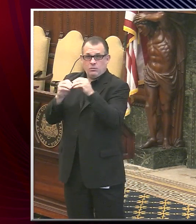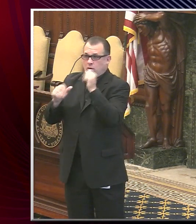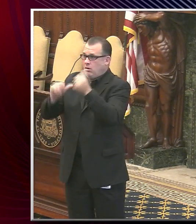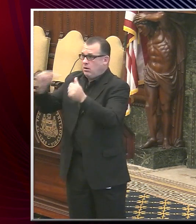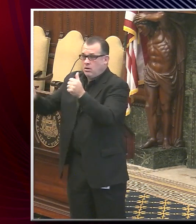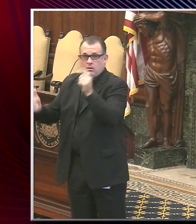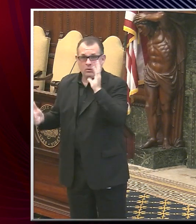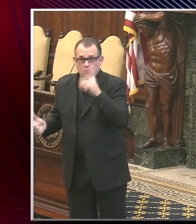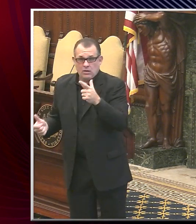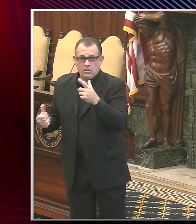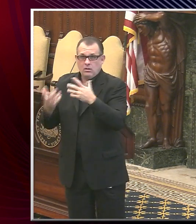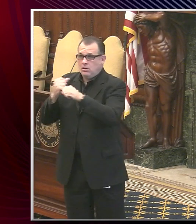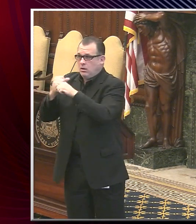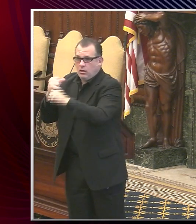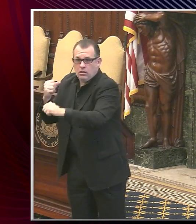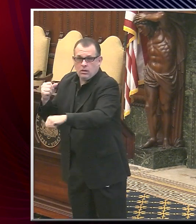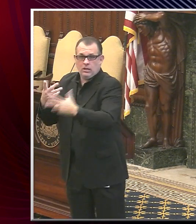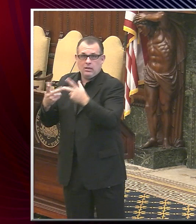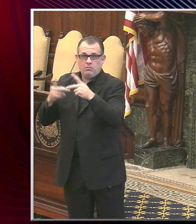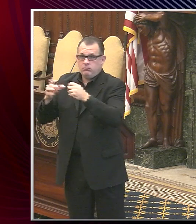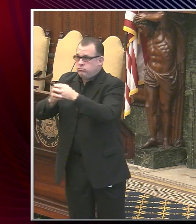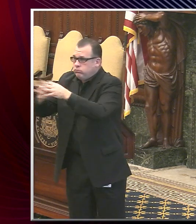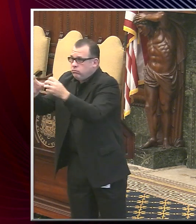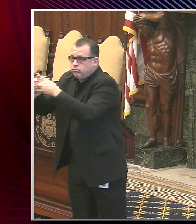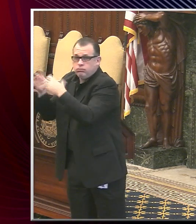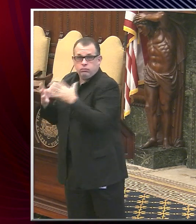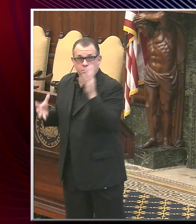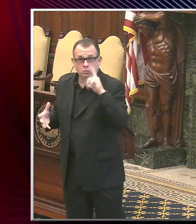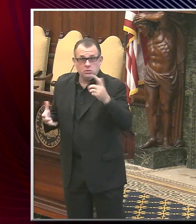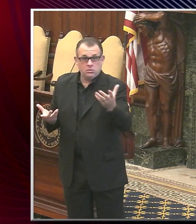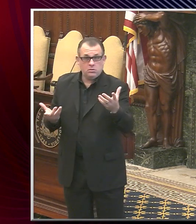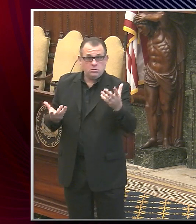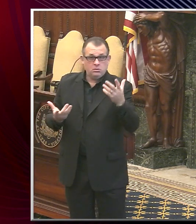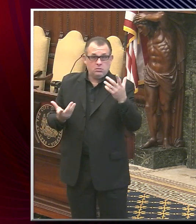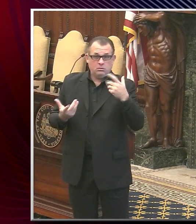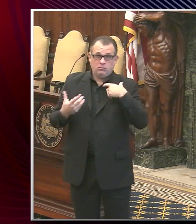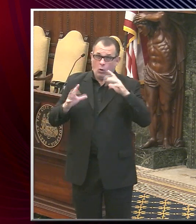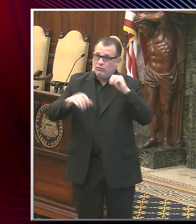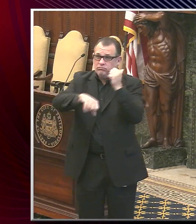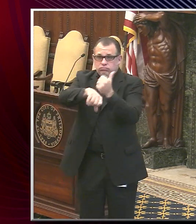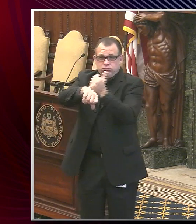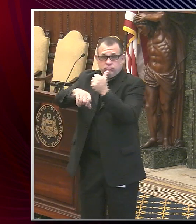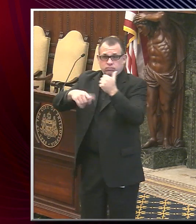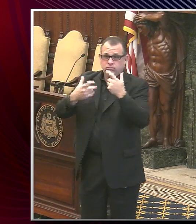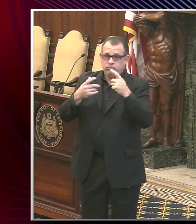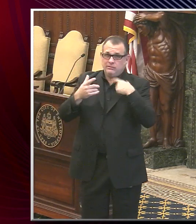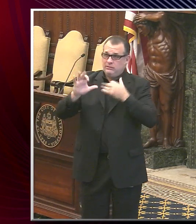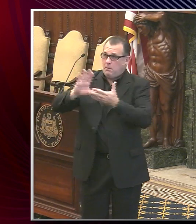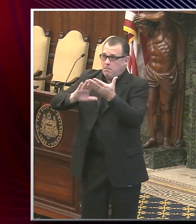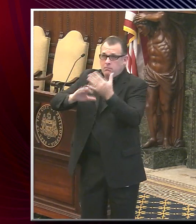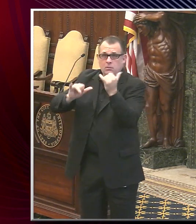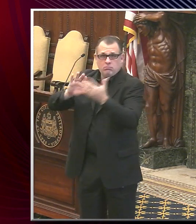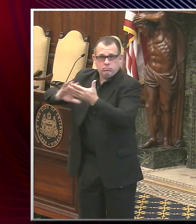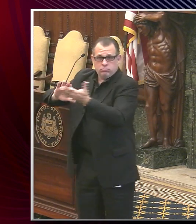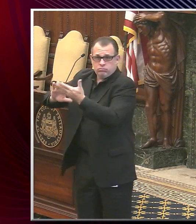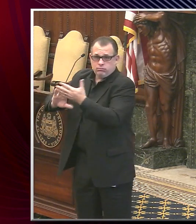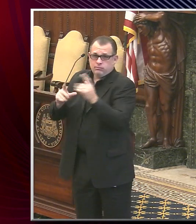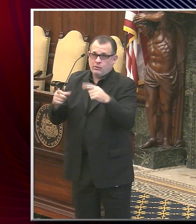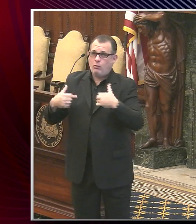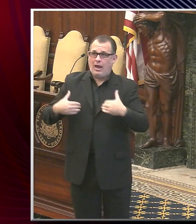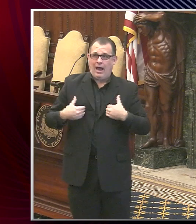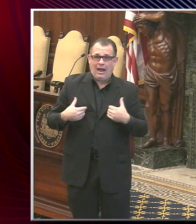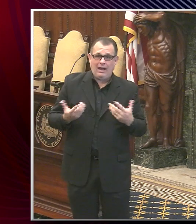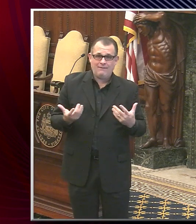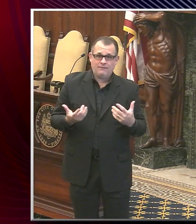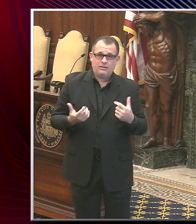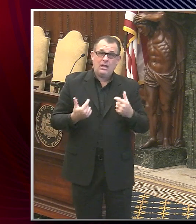hours? I don't believe there's a plan to add locations, but we'll continue operating the ones that we have. That I've been to two of them, and